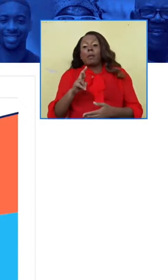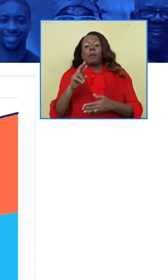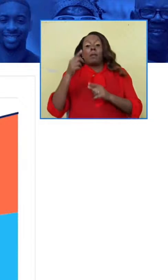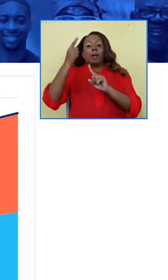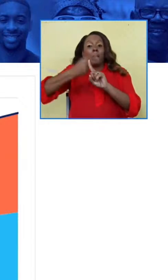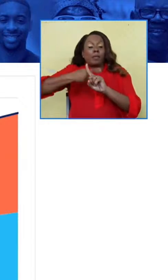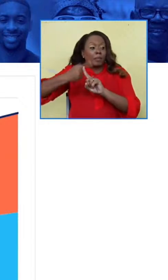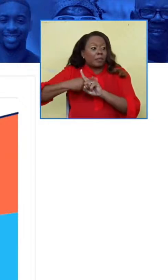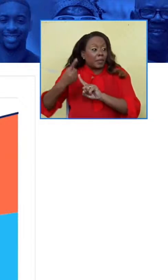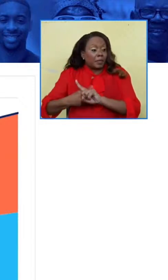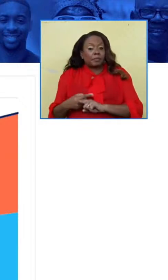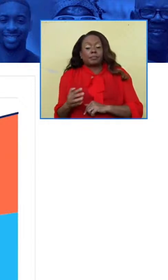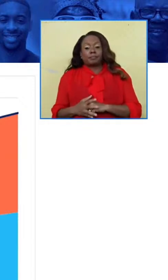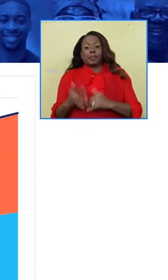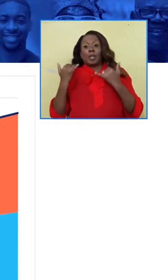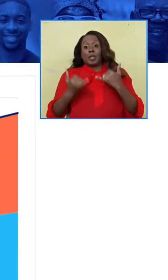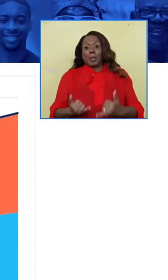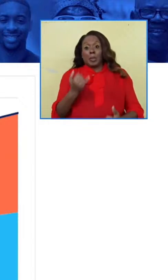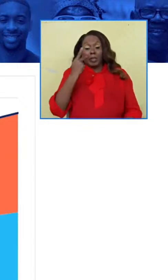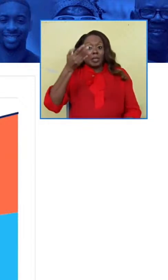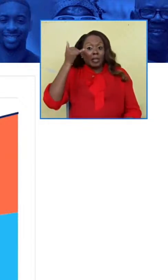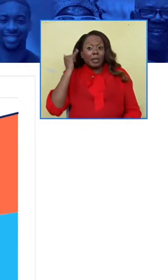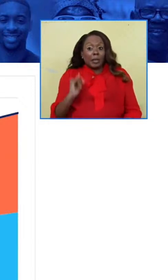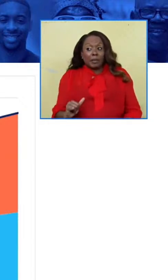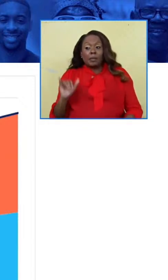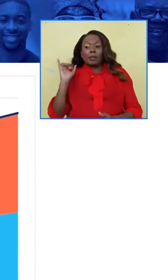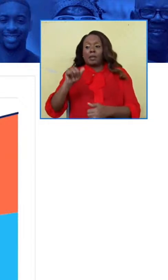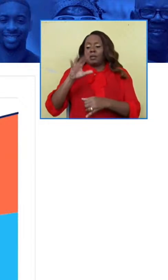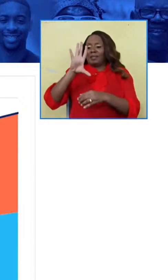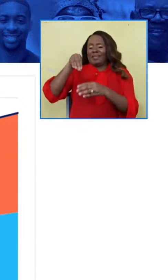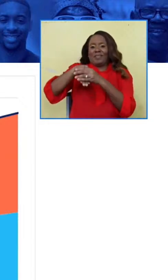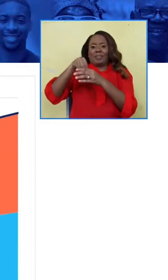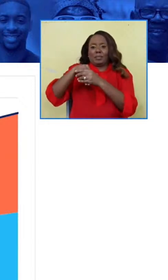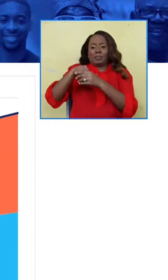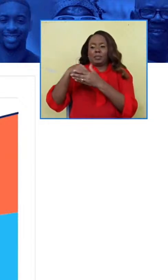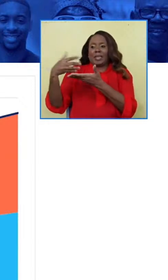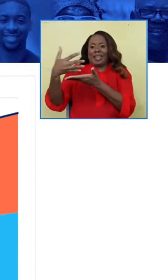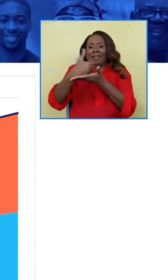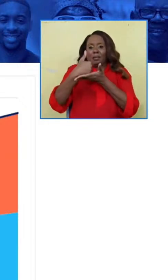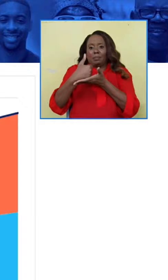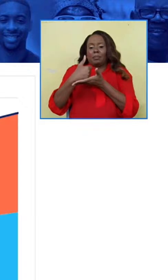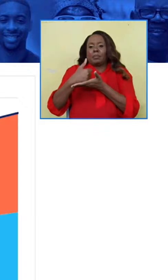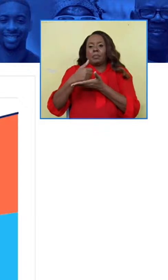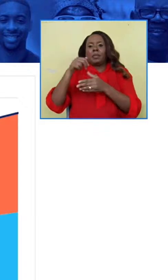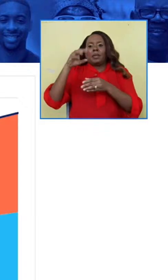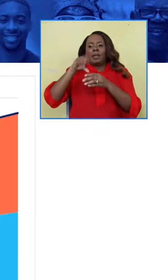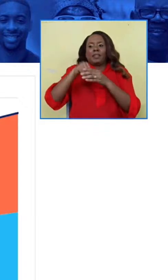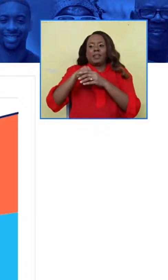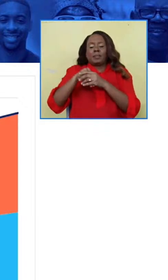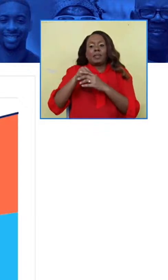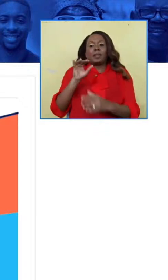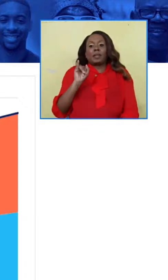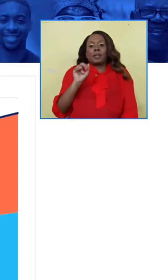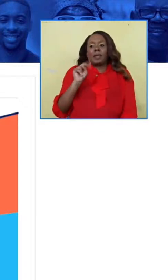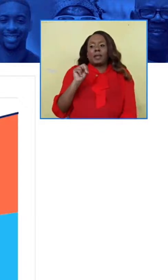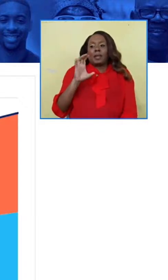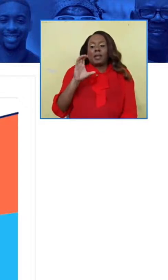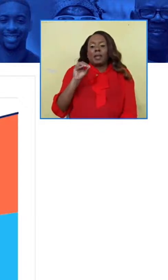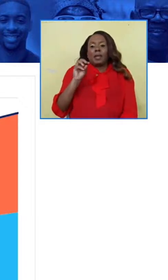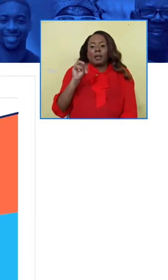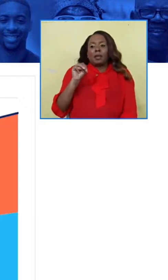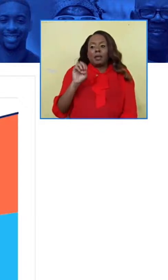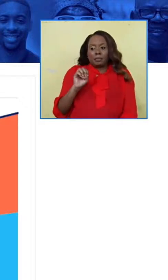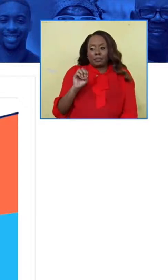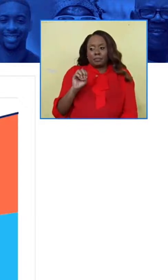front of you is the yellow, which is investment income, which is the investment returns on the nearly $4 billion